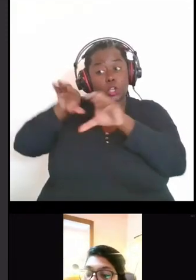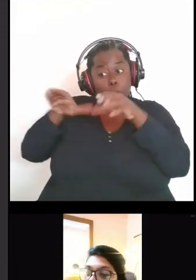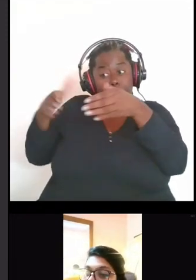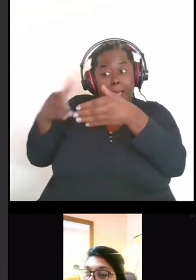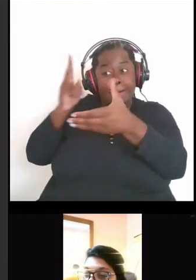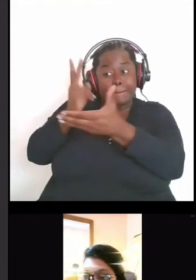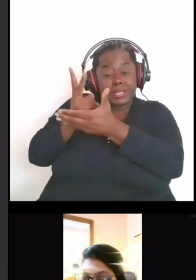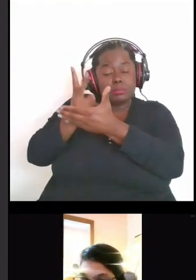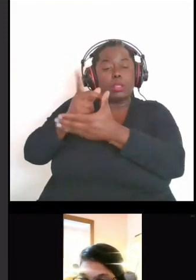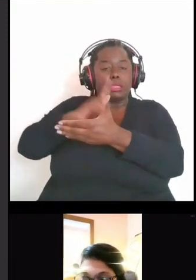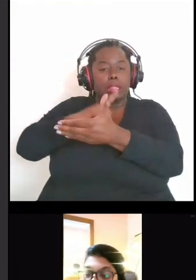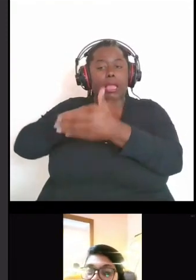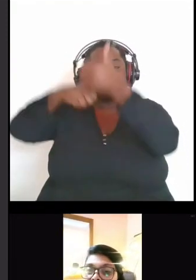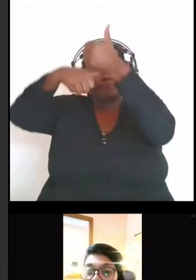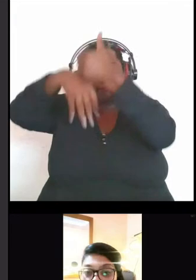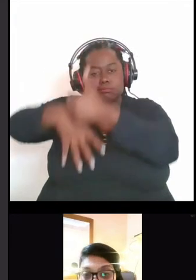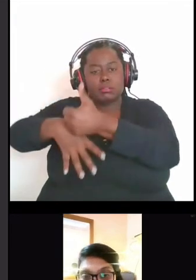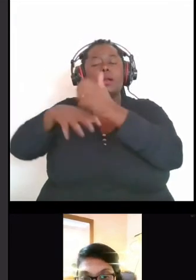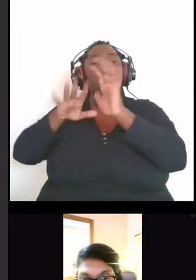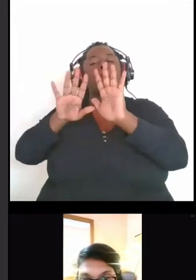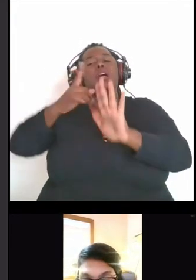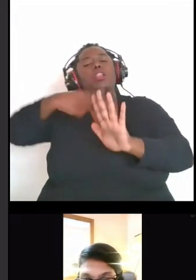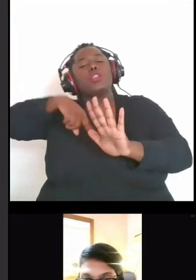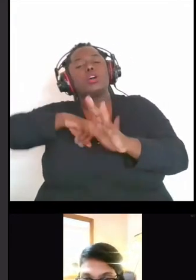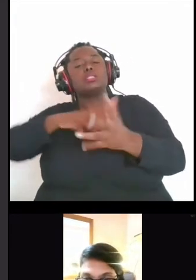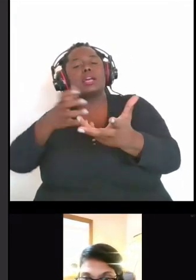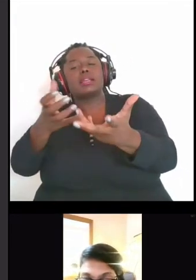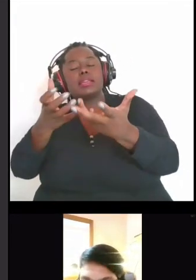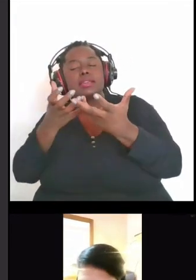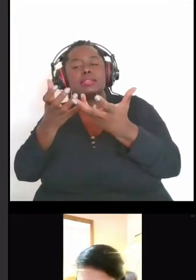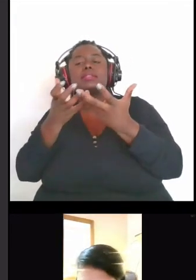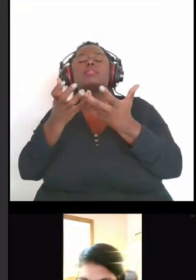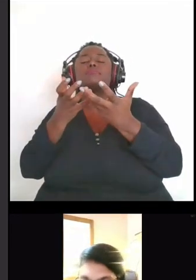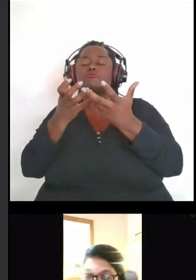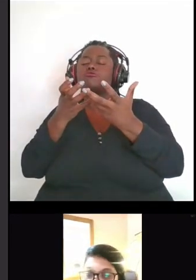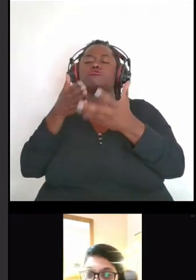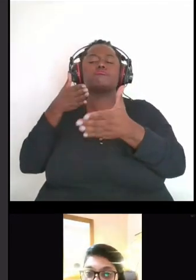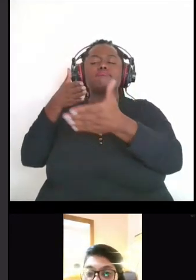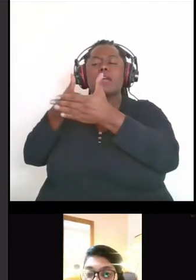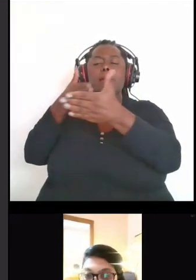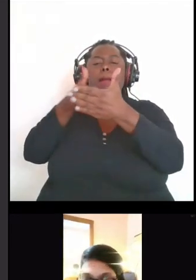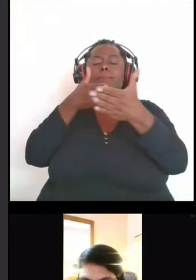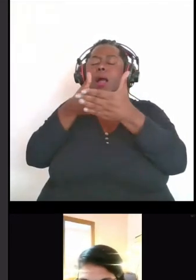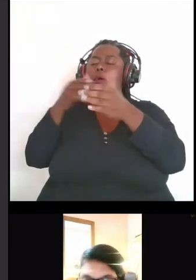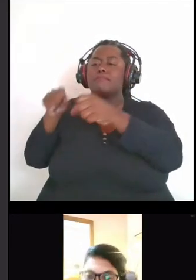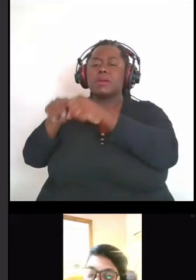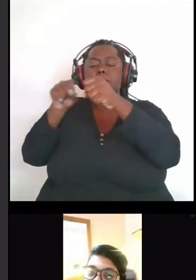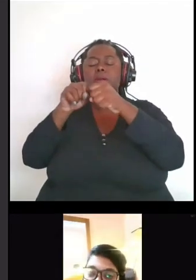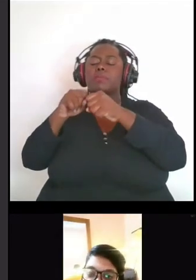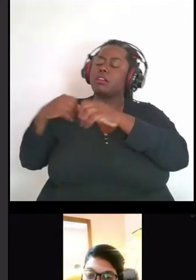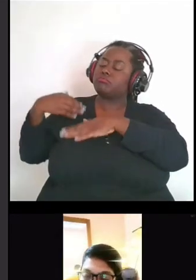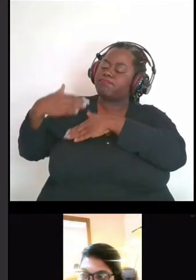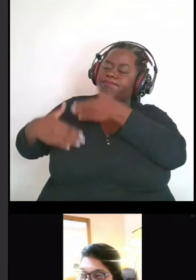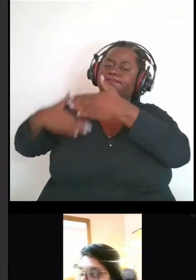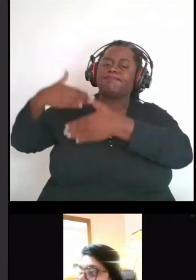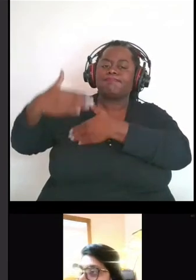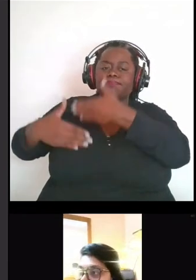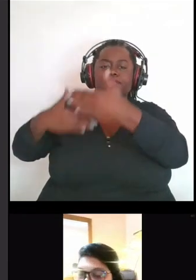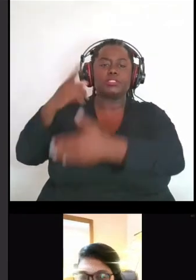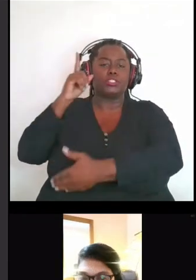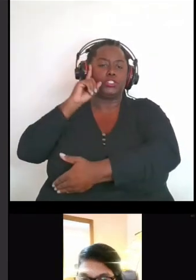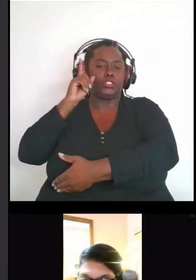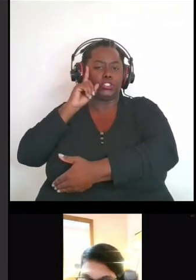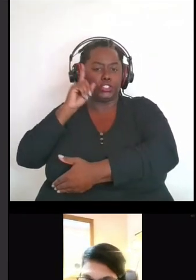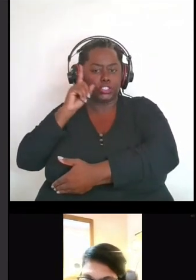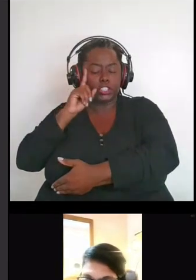day uh steps for that and also taking care of the transgenders Mental Health on ground especially if they go for sex work